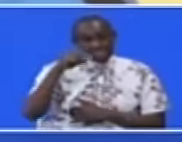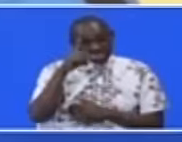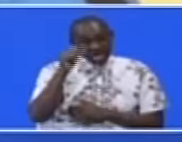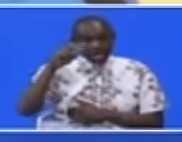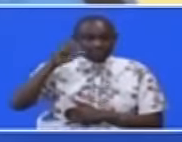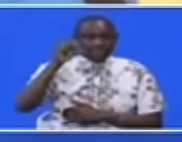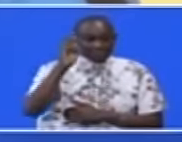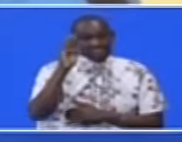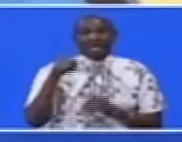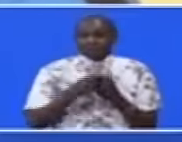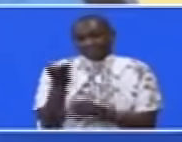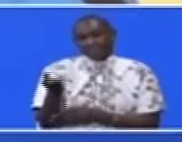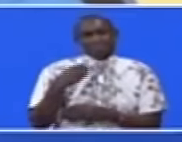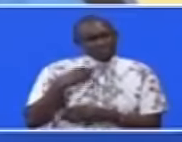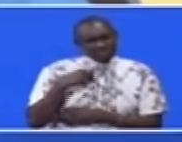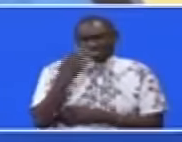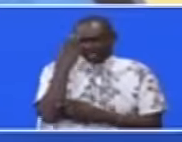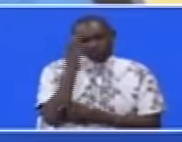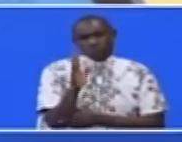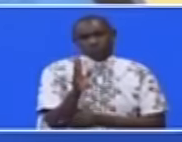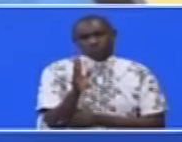clear situation. I don't know.